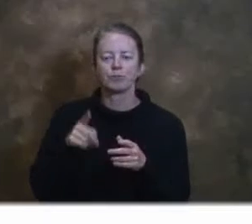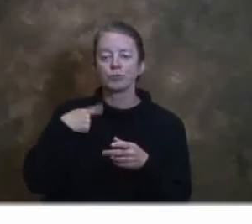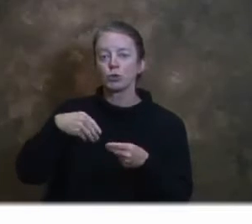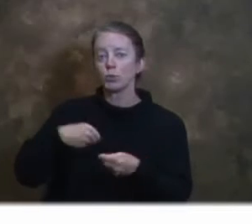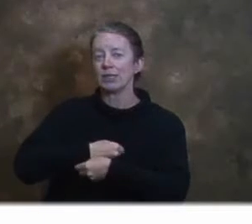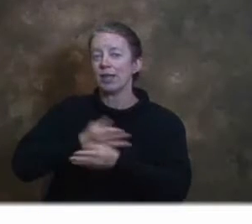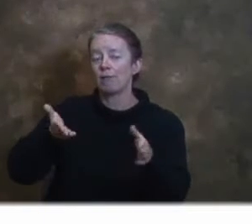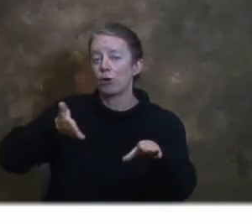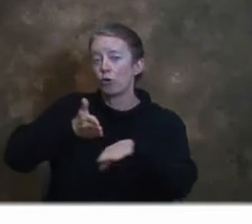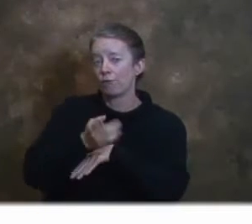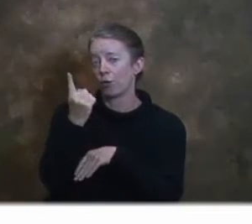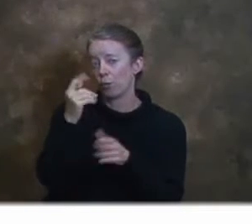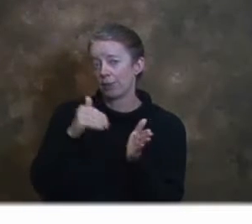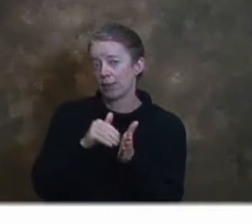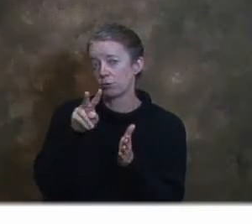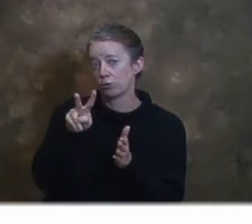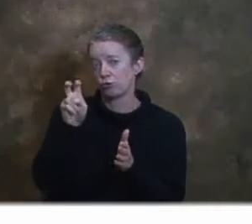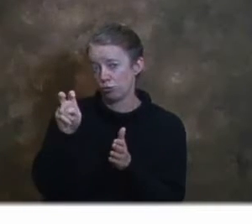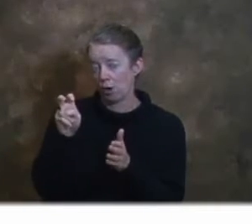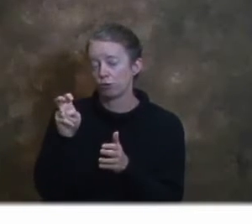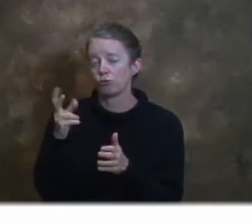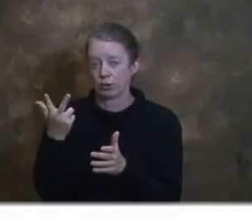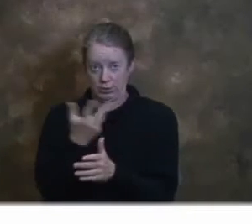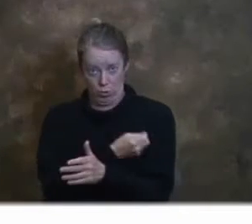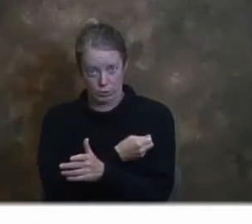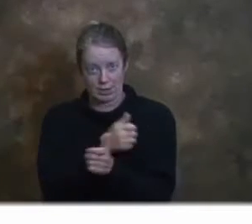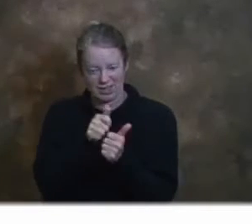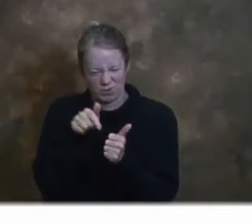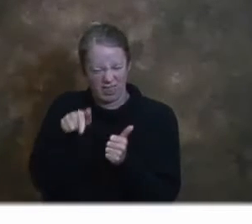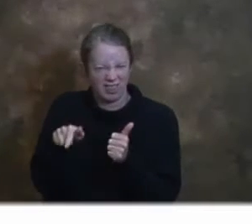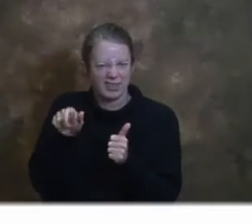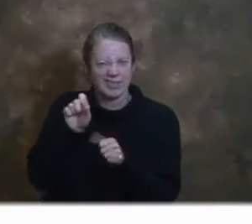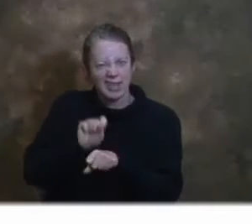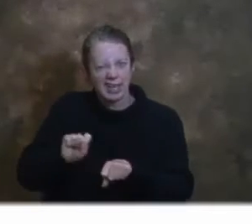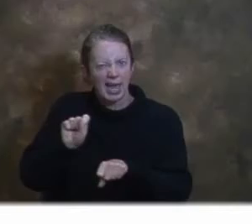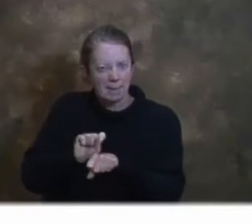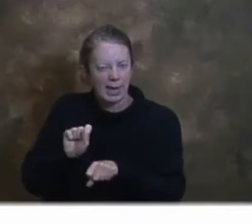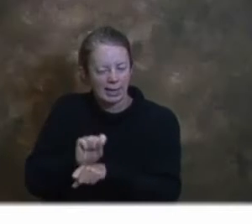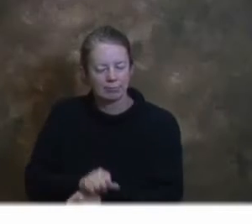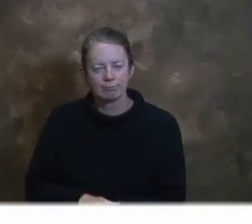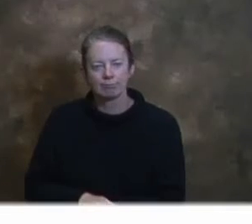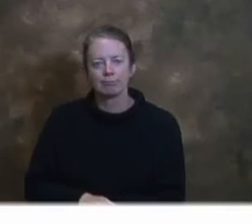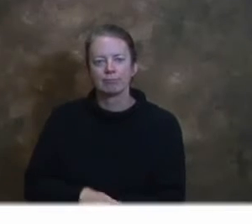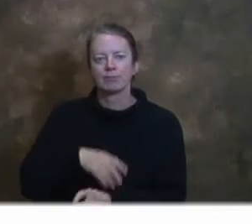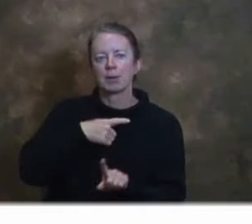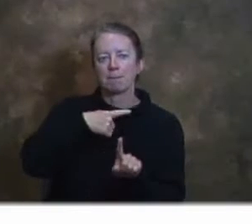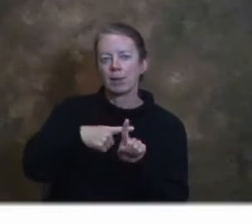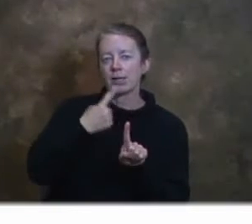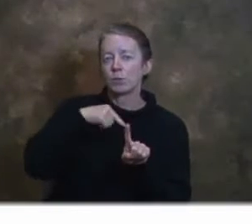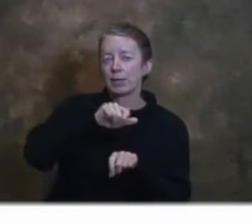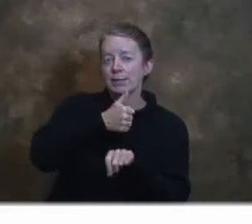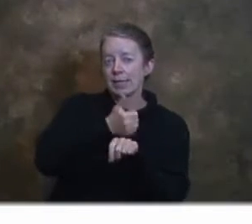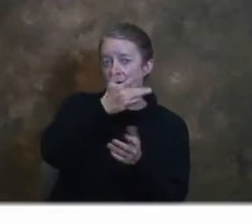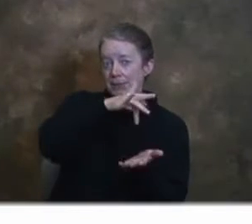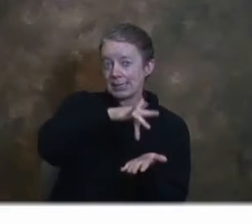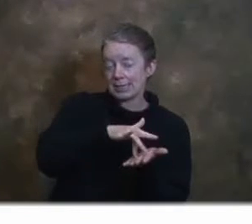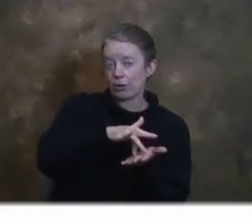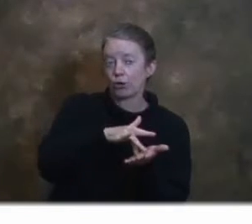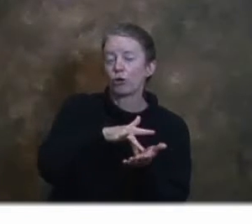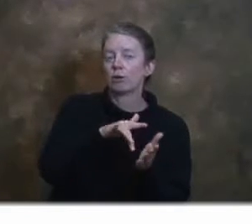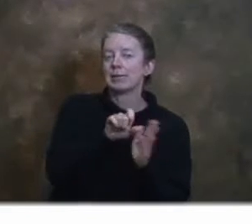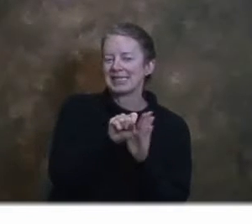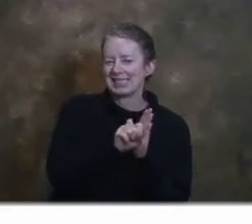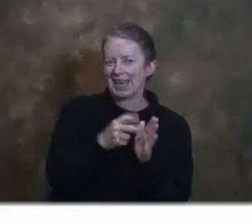administered over 1,200 doses of vaccine with this campaign. In addition, the Eddington Center was set up as a state vaccine site